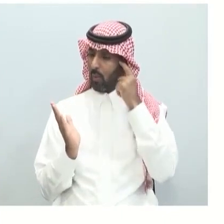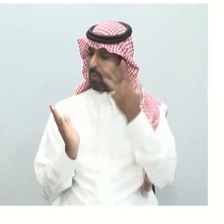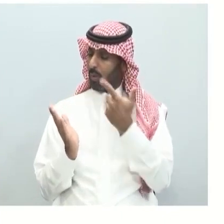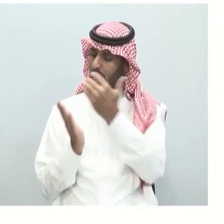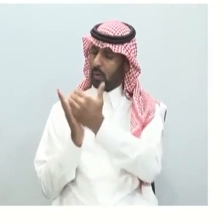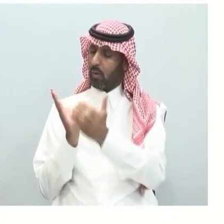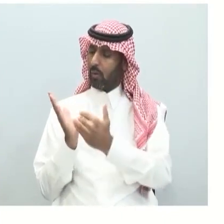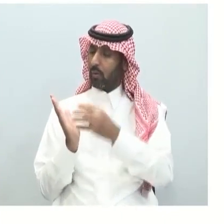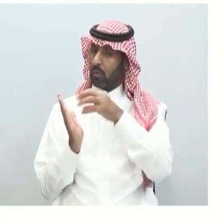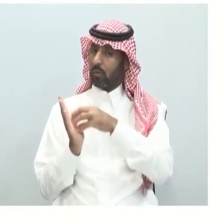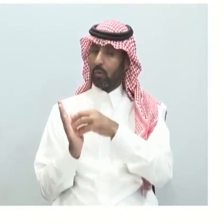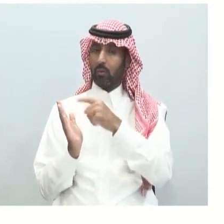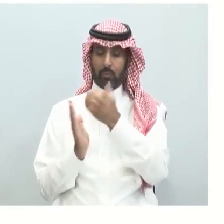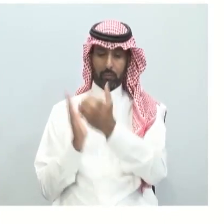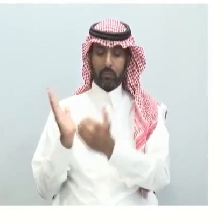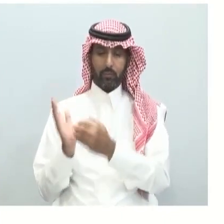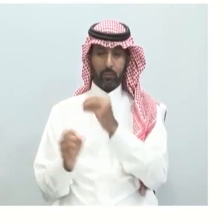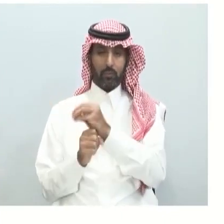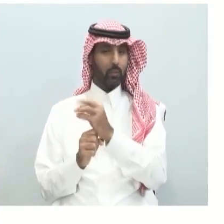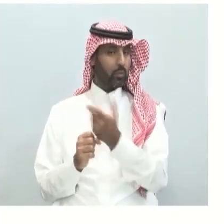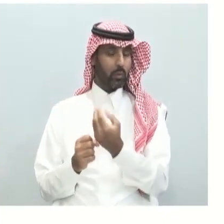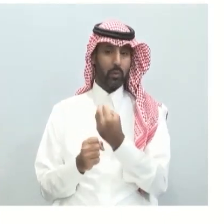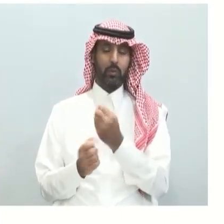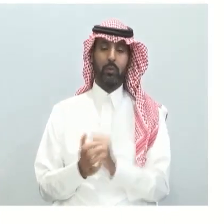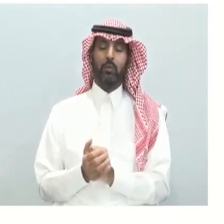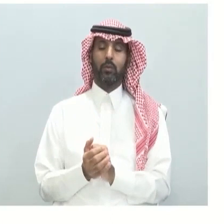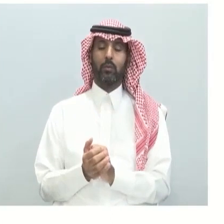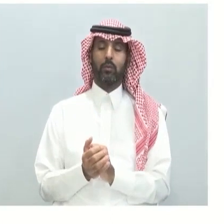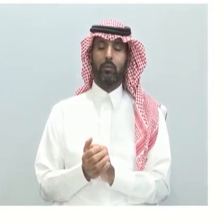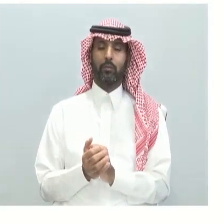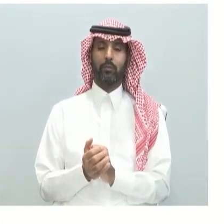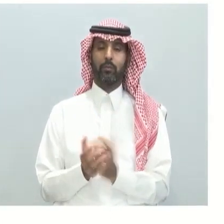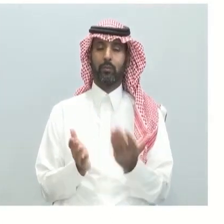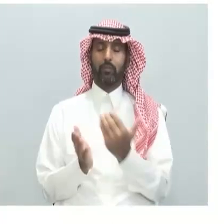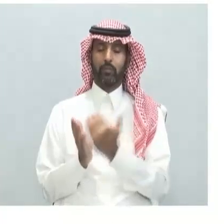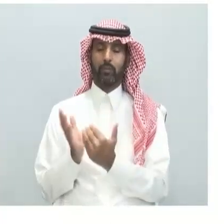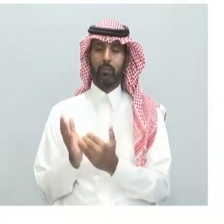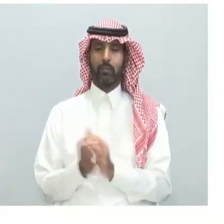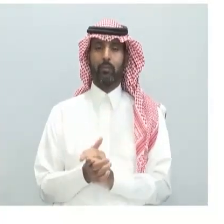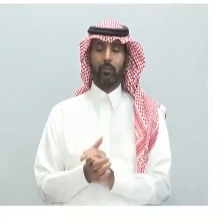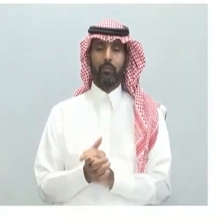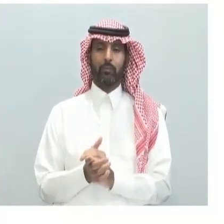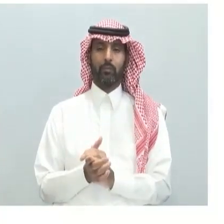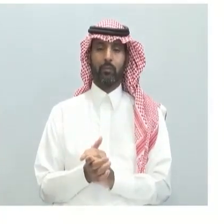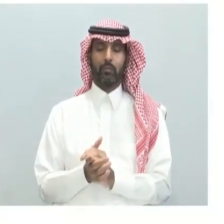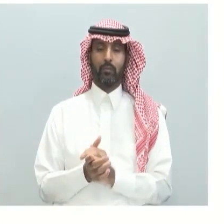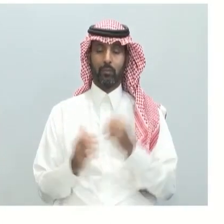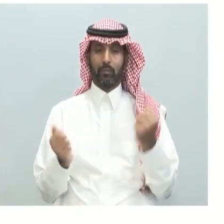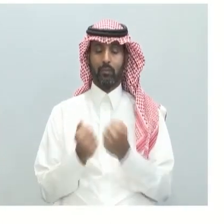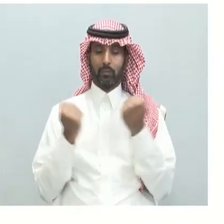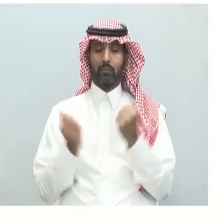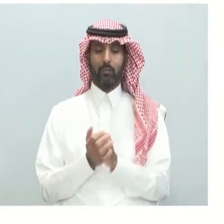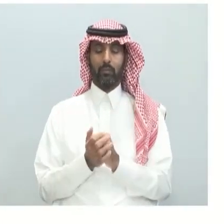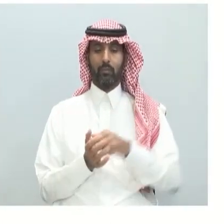to predict the kind of information you expect to find in that article. Exercise A